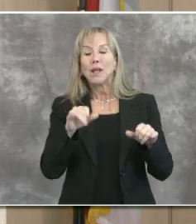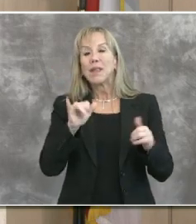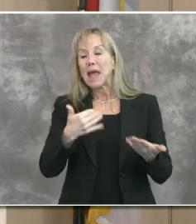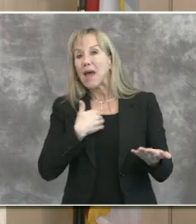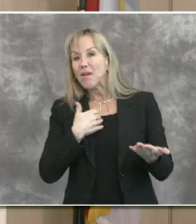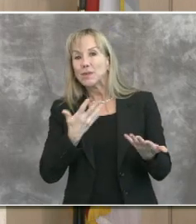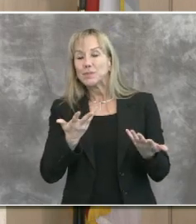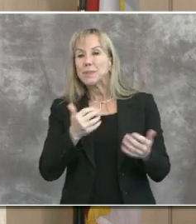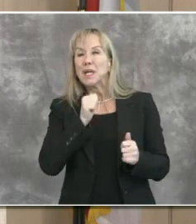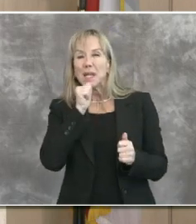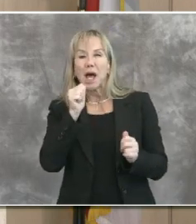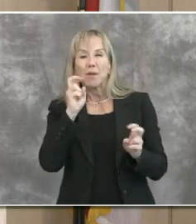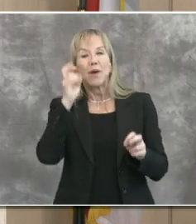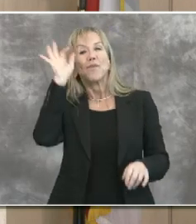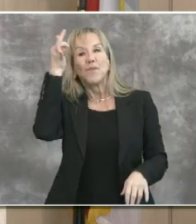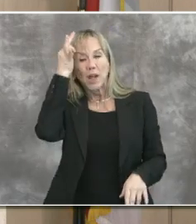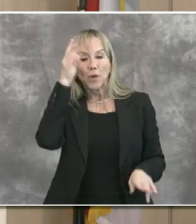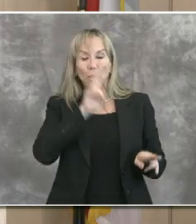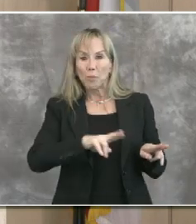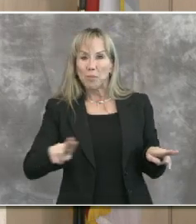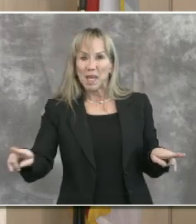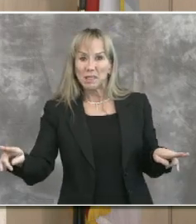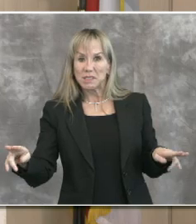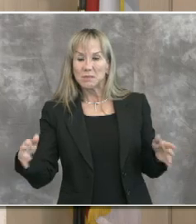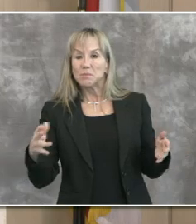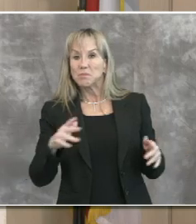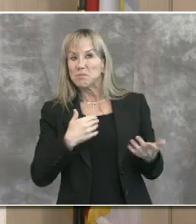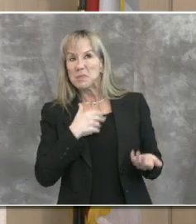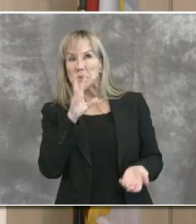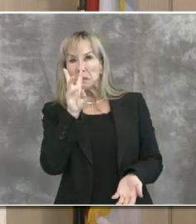beds at the number of about